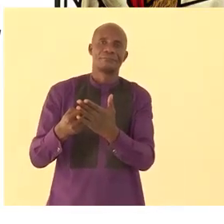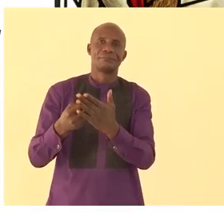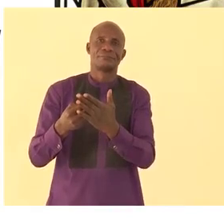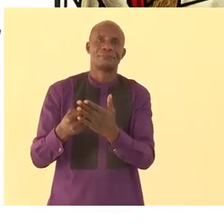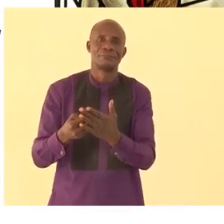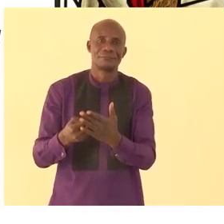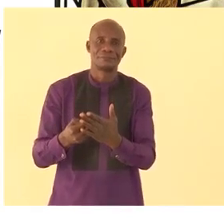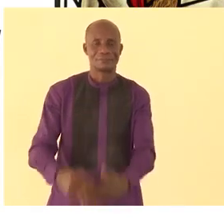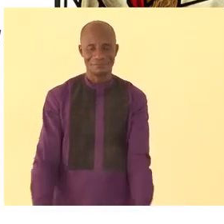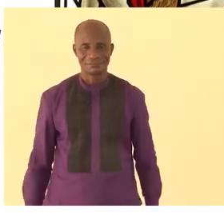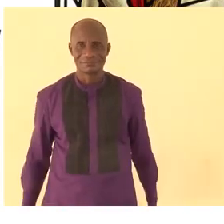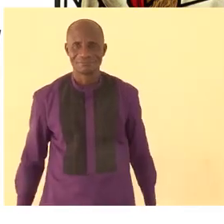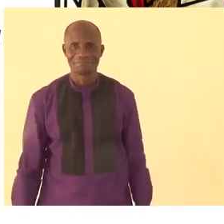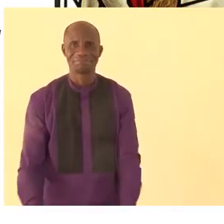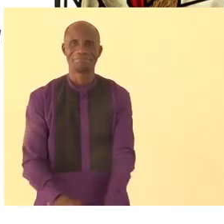It's sounding familiar, isn't it?